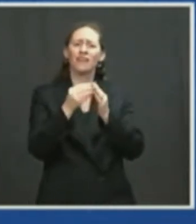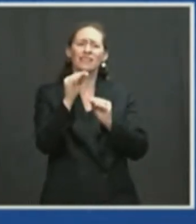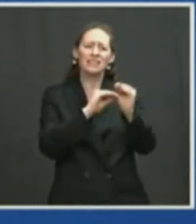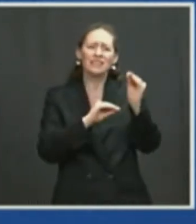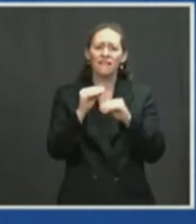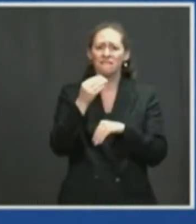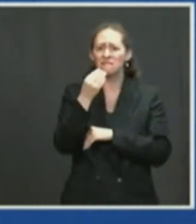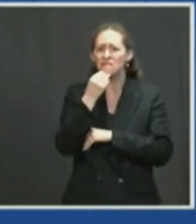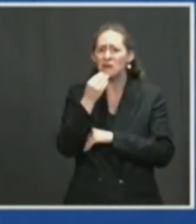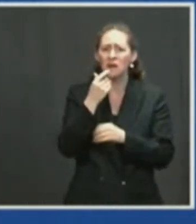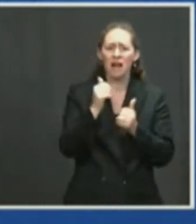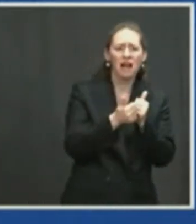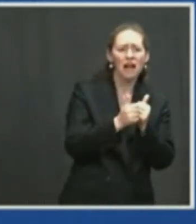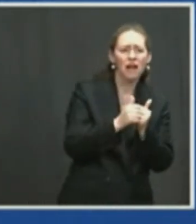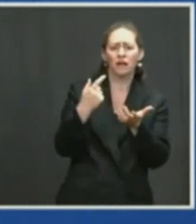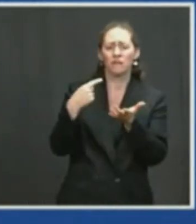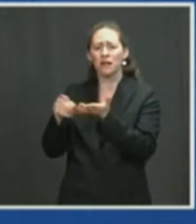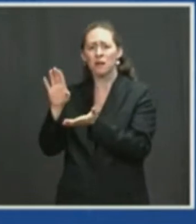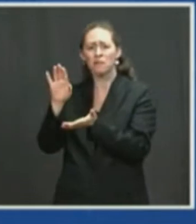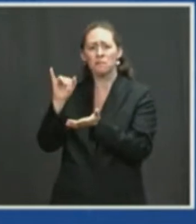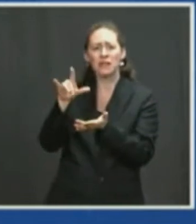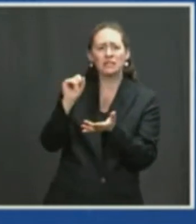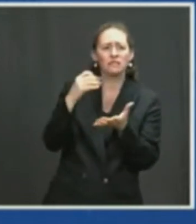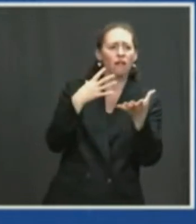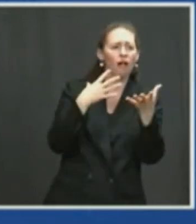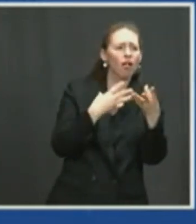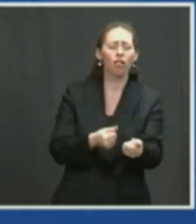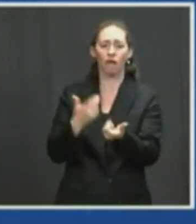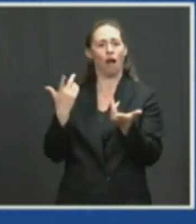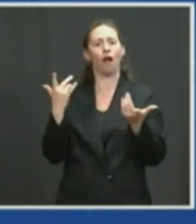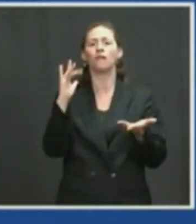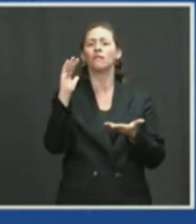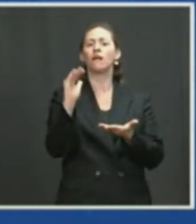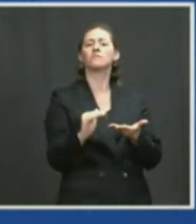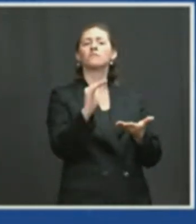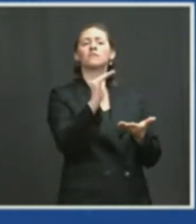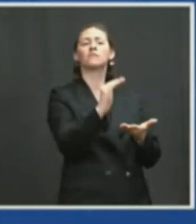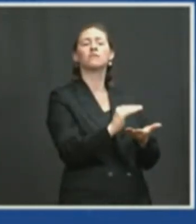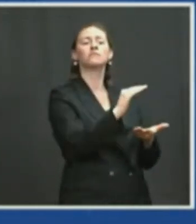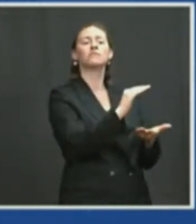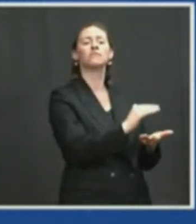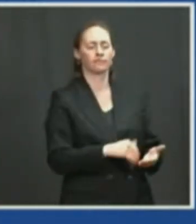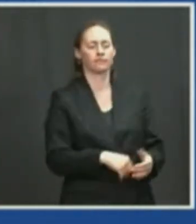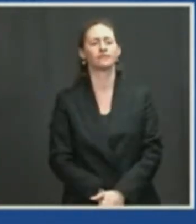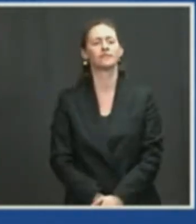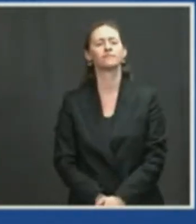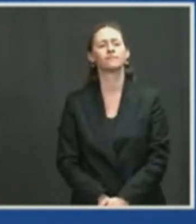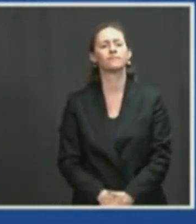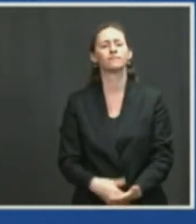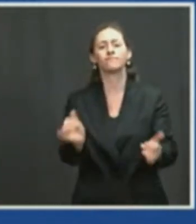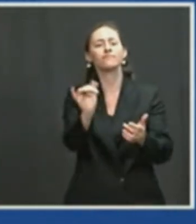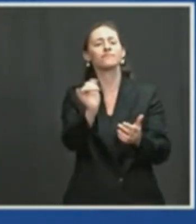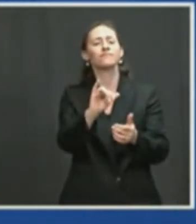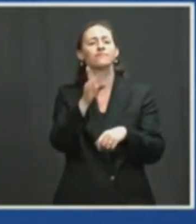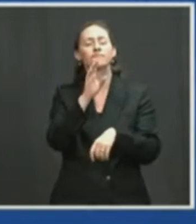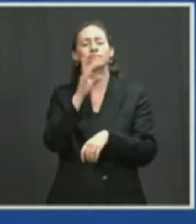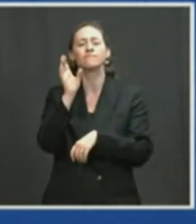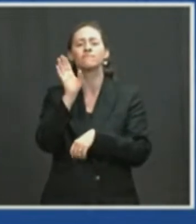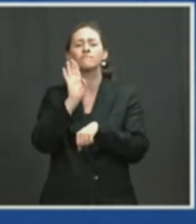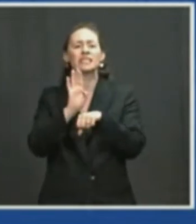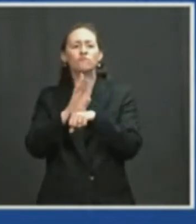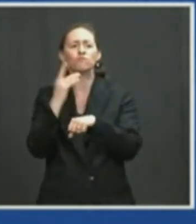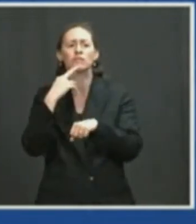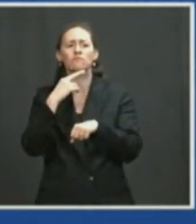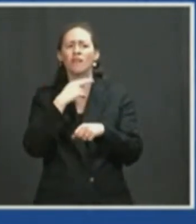expenses. Small businesses and restaurants were getting killed. Now we're delivering loans and support they need to reopen and